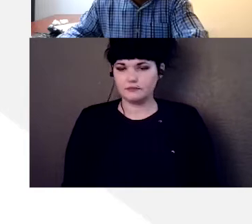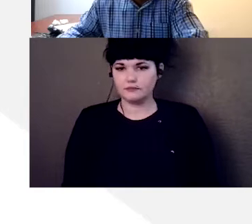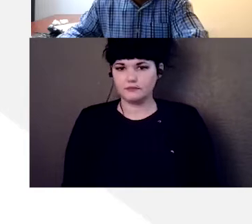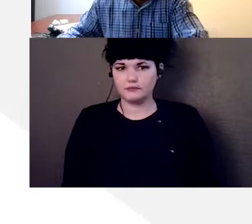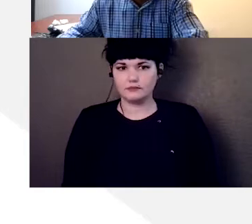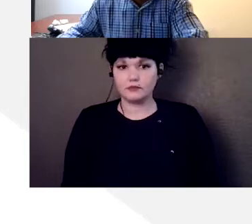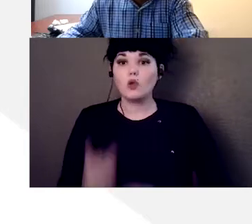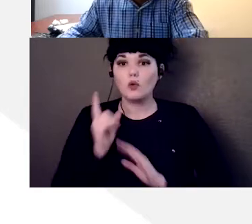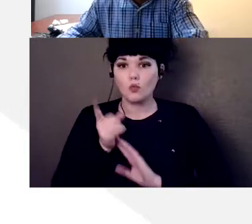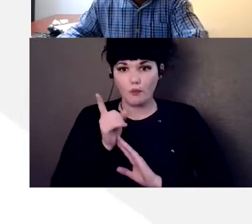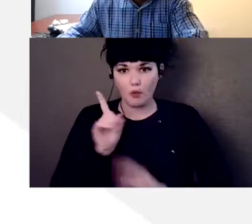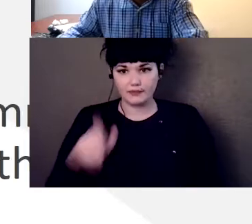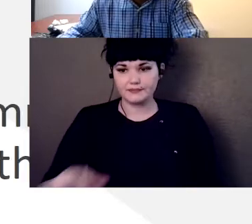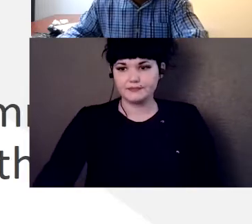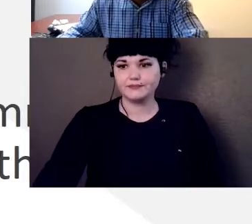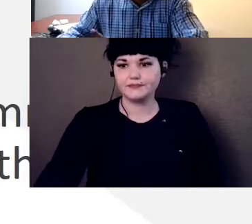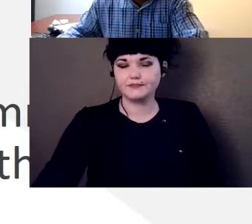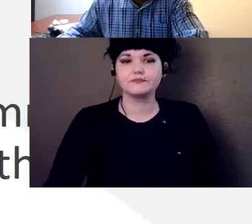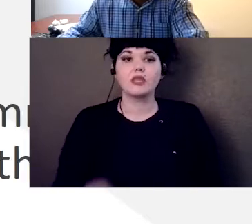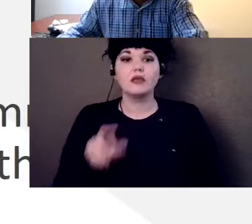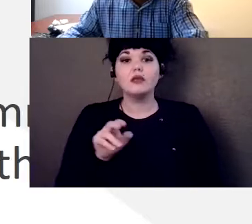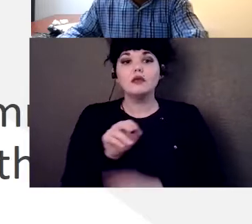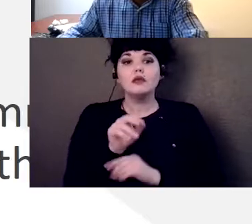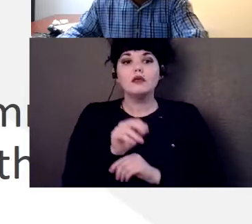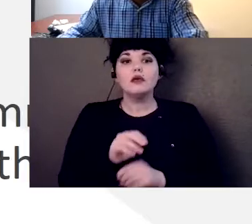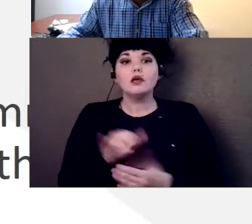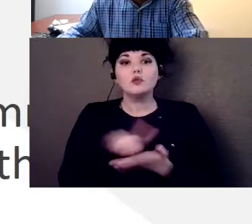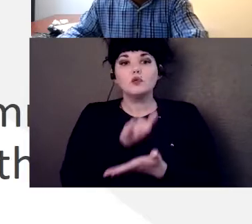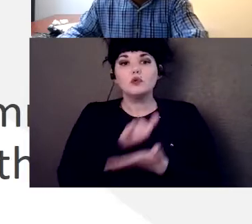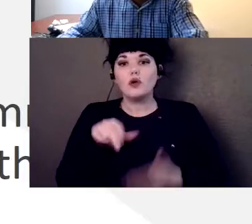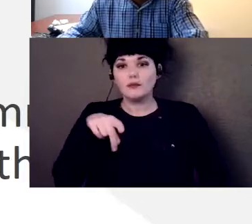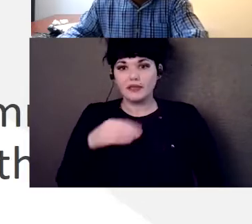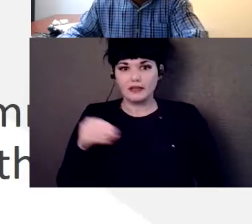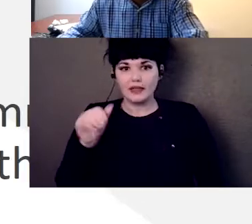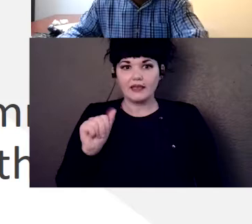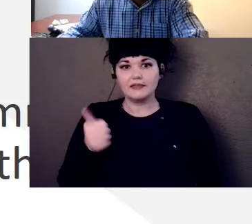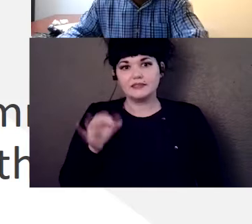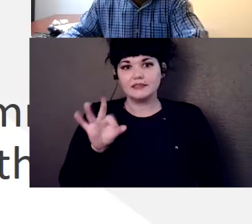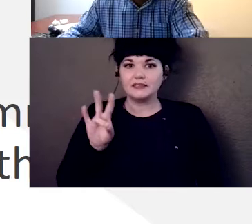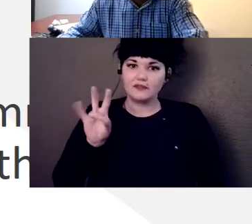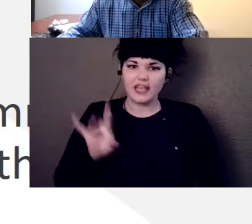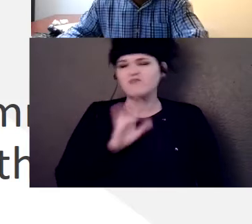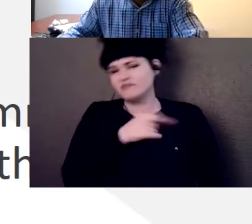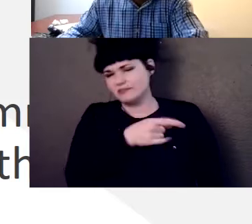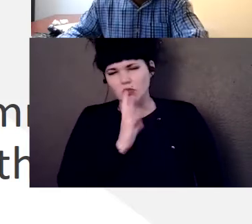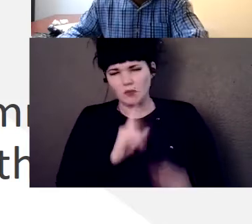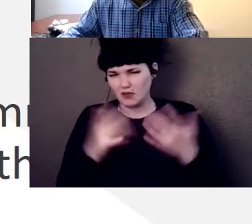One moment. New York P&A's 1978 was the Commission of Quality and Care, as I mentioned.